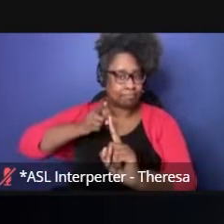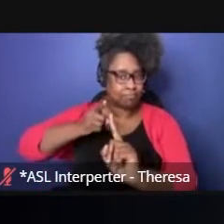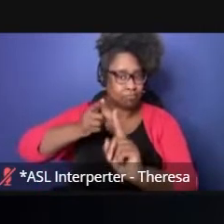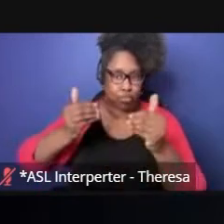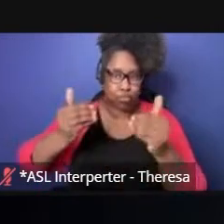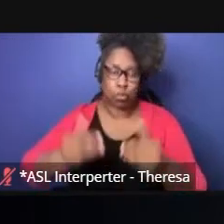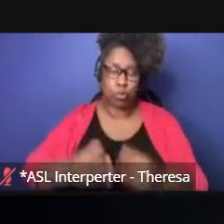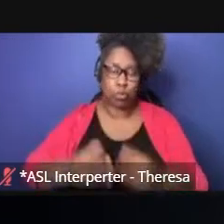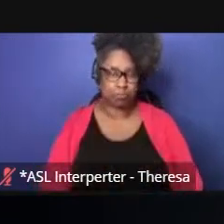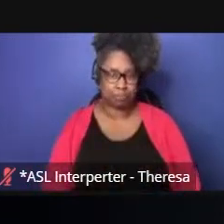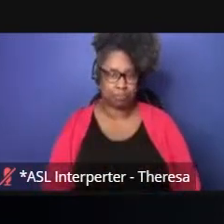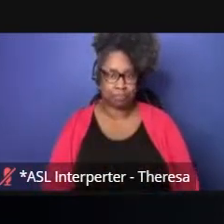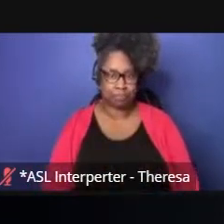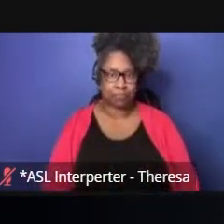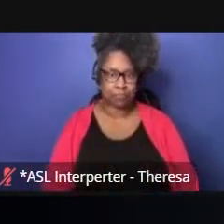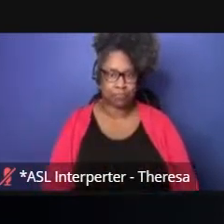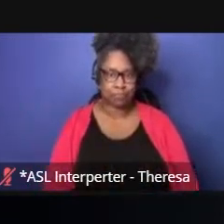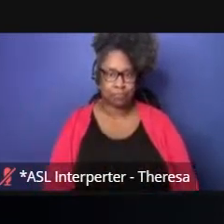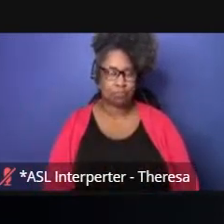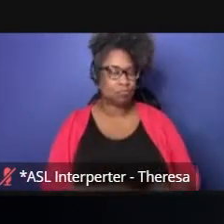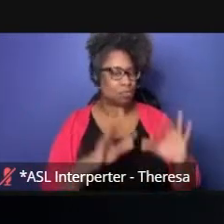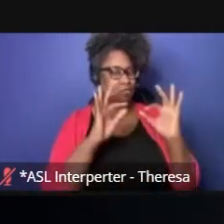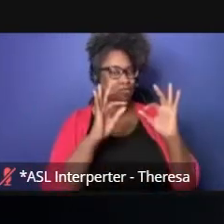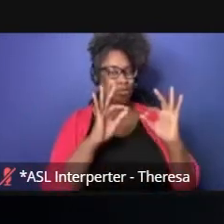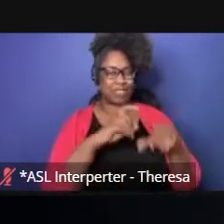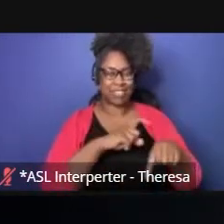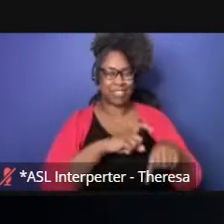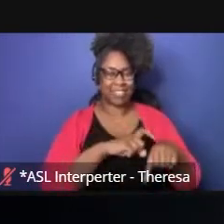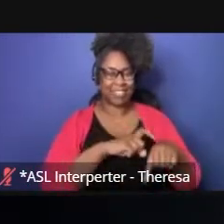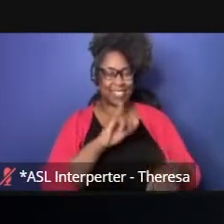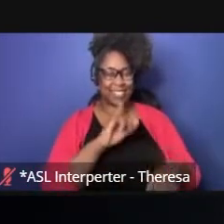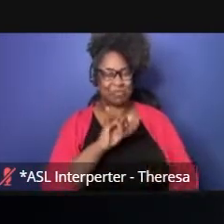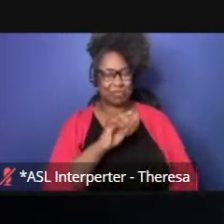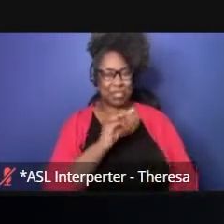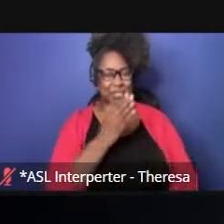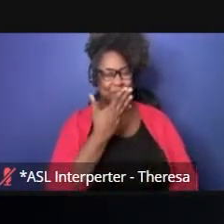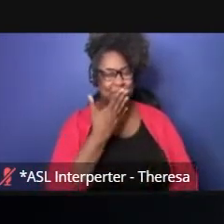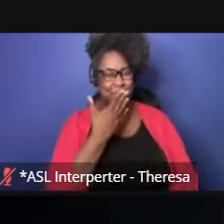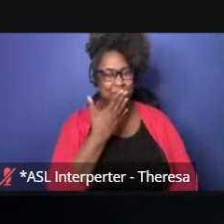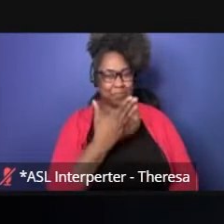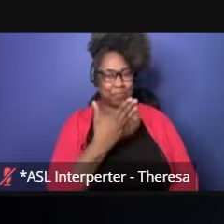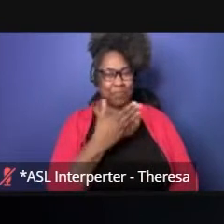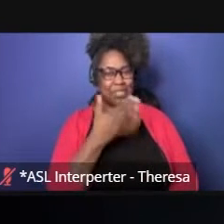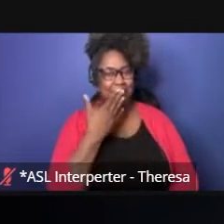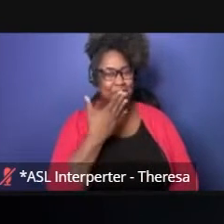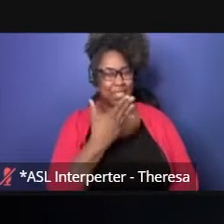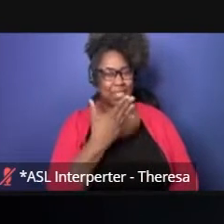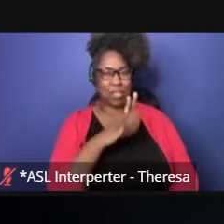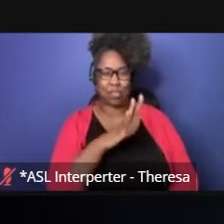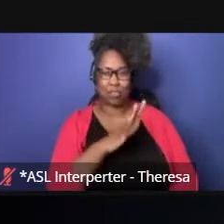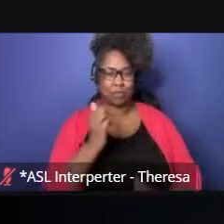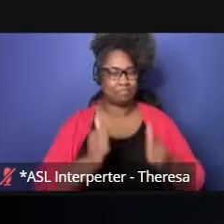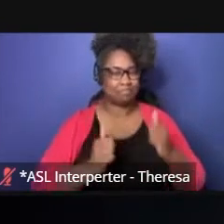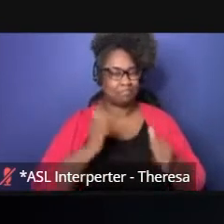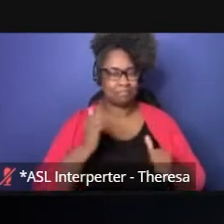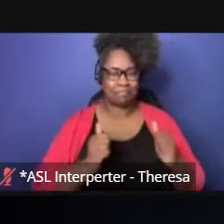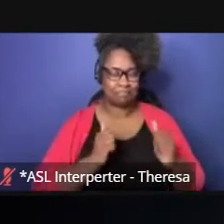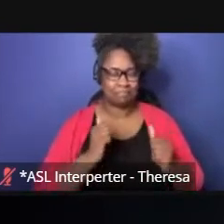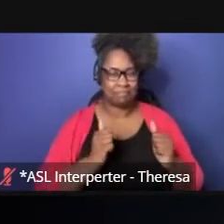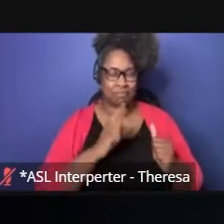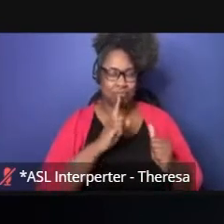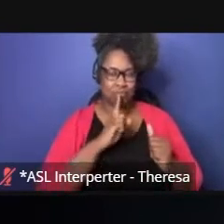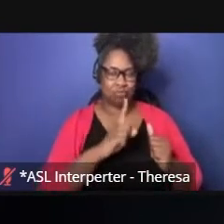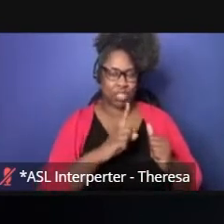That's great. Perfectly timed, Jim. Thank you so much. I really appreciate the commitment to really